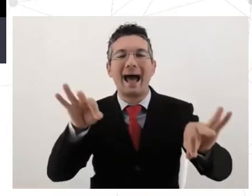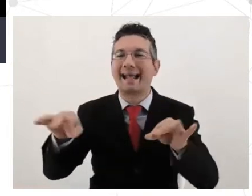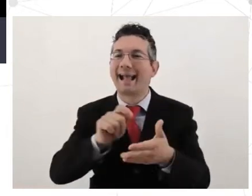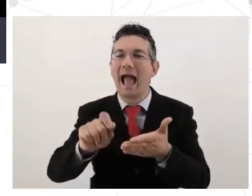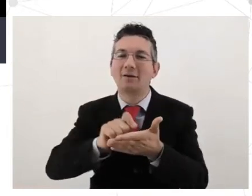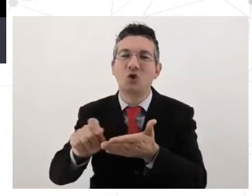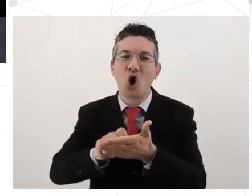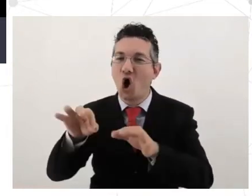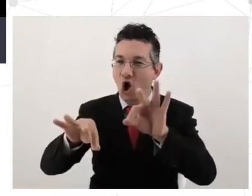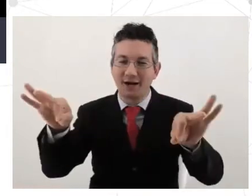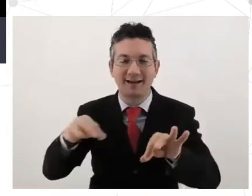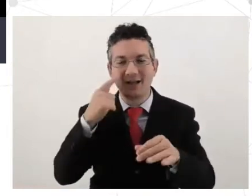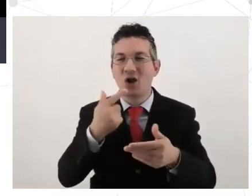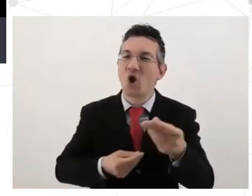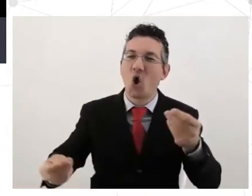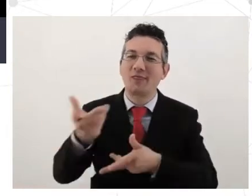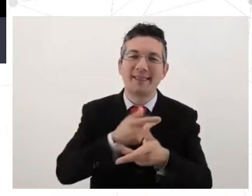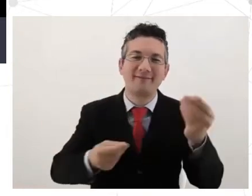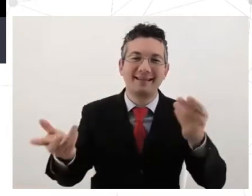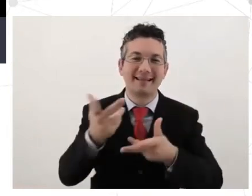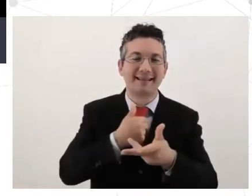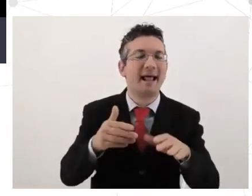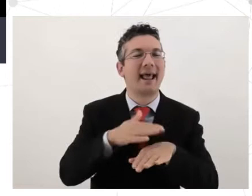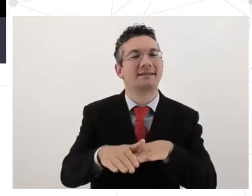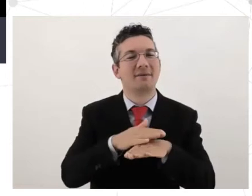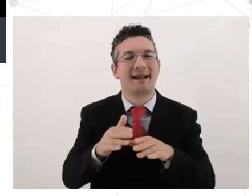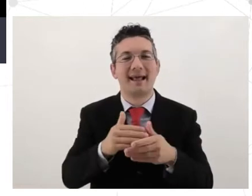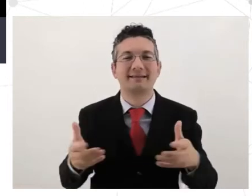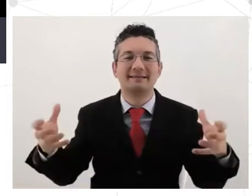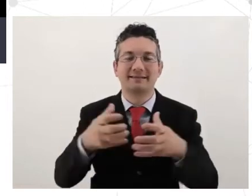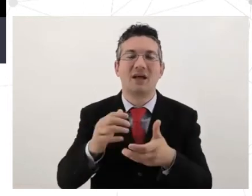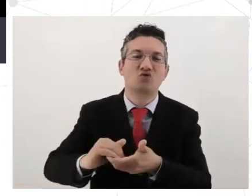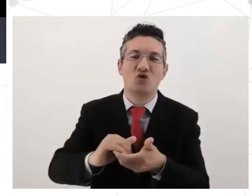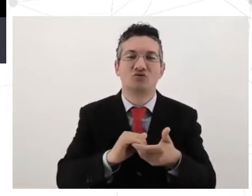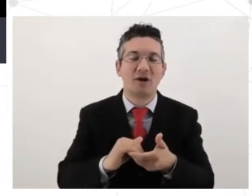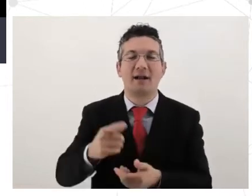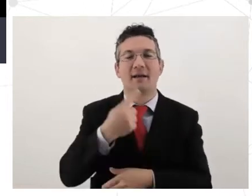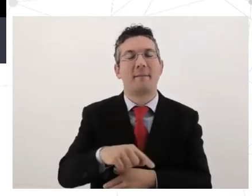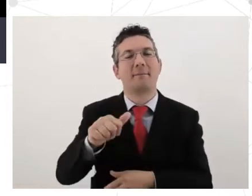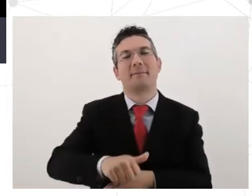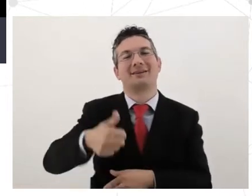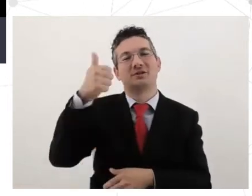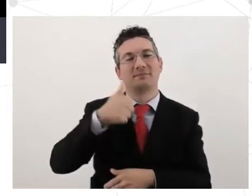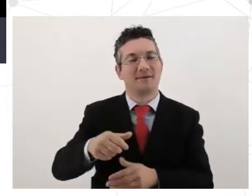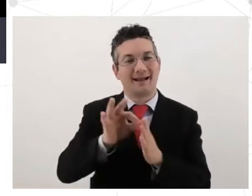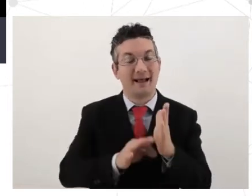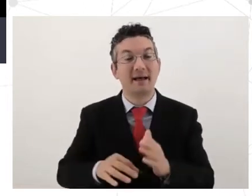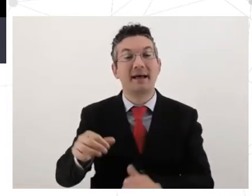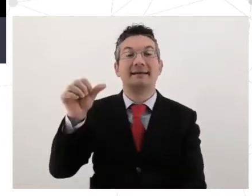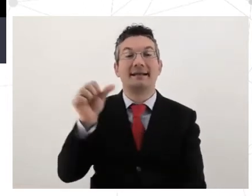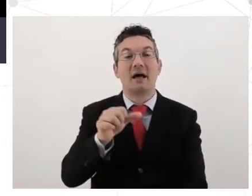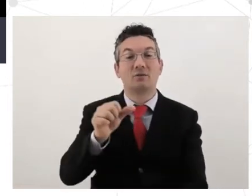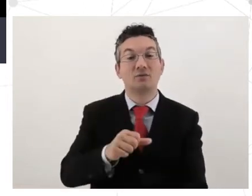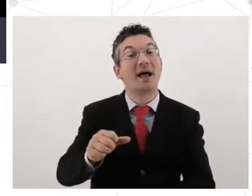and his ability to annotate and share markers for greater social connection through sharing experiences. And that's really a key